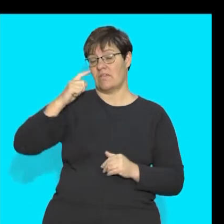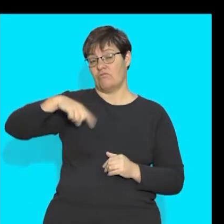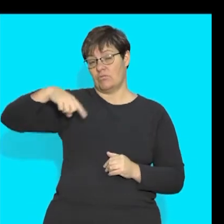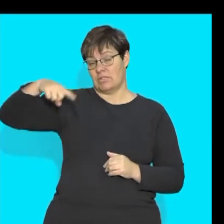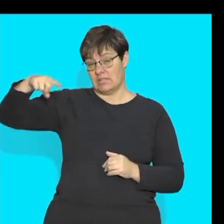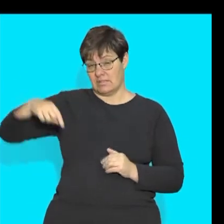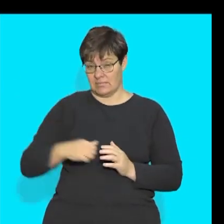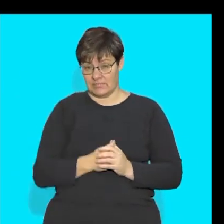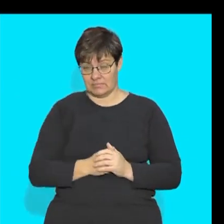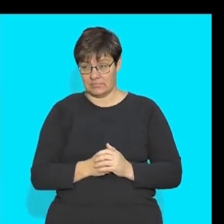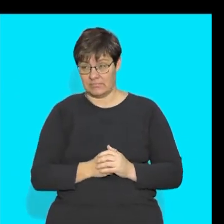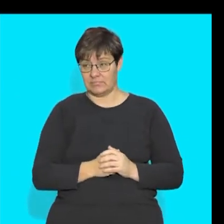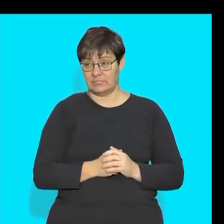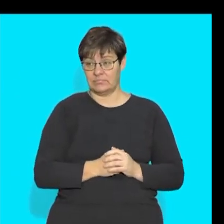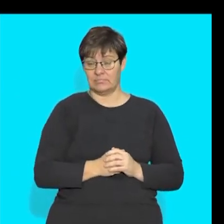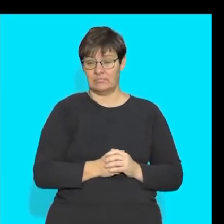frequency.